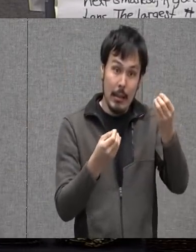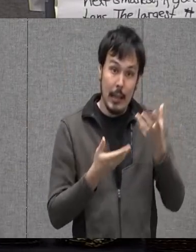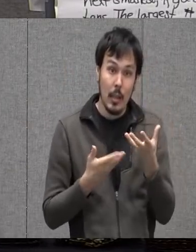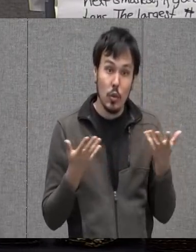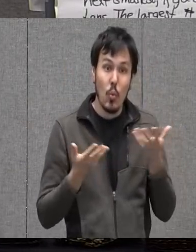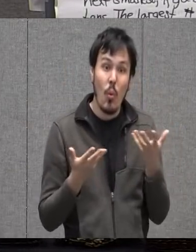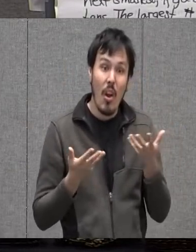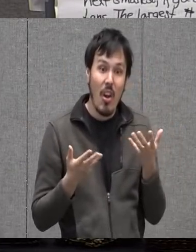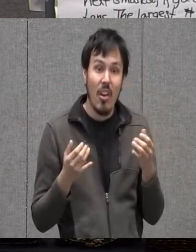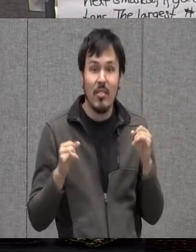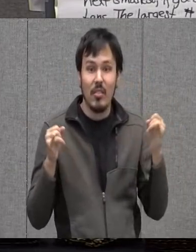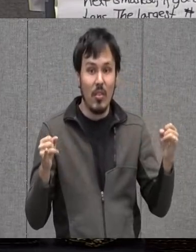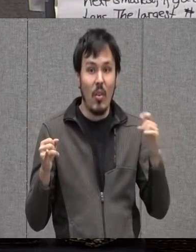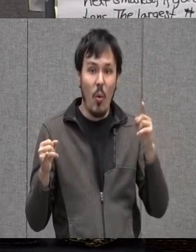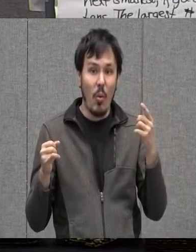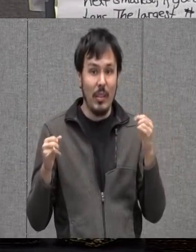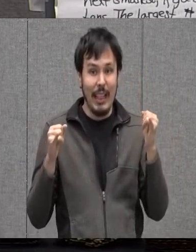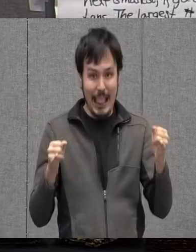original number line.